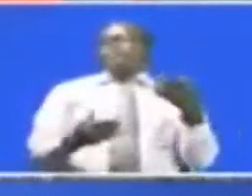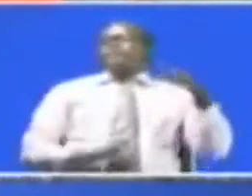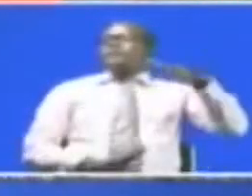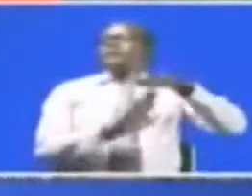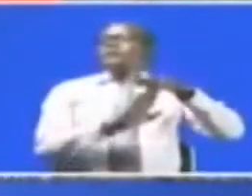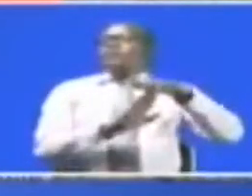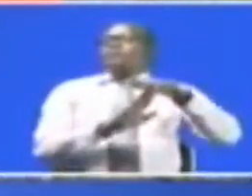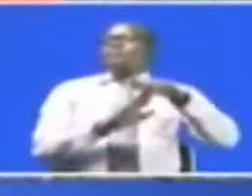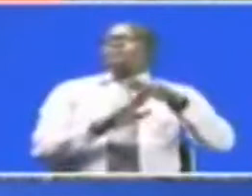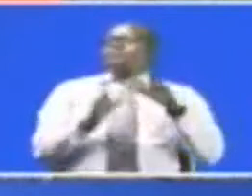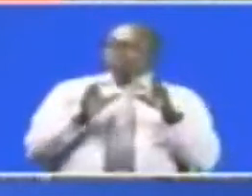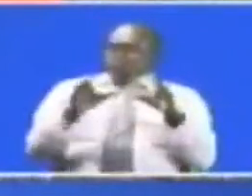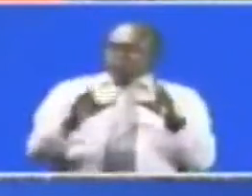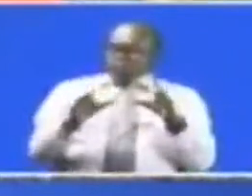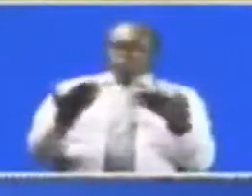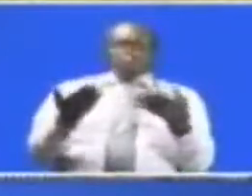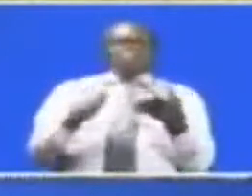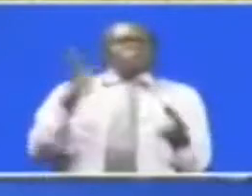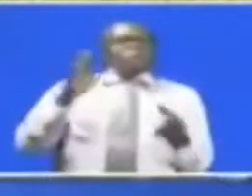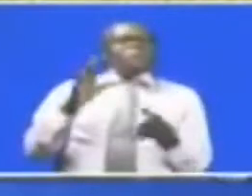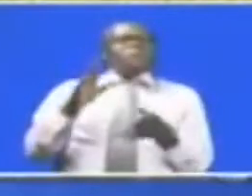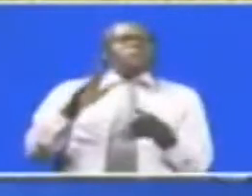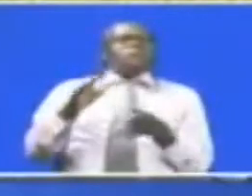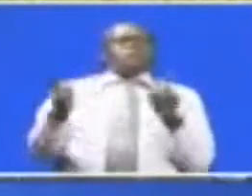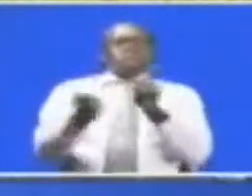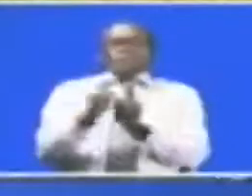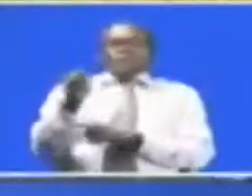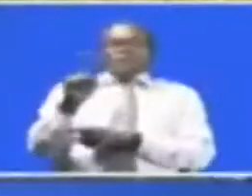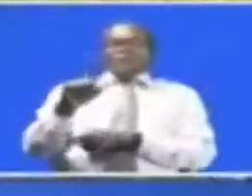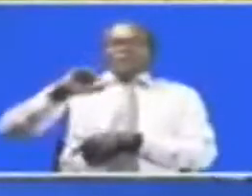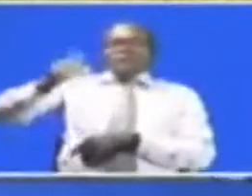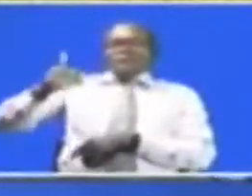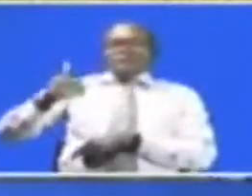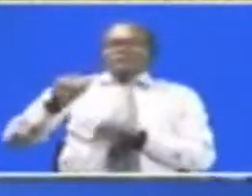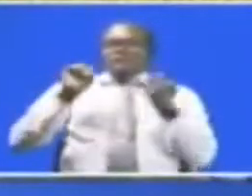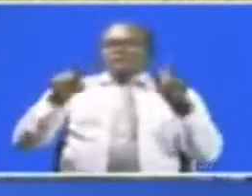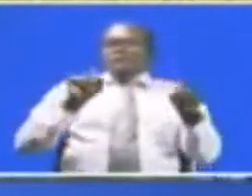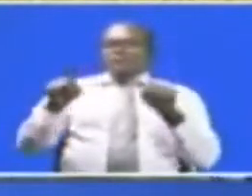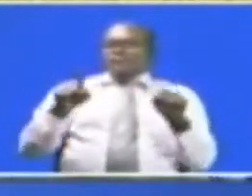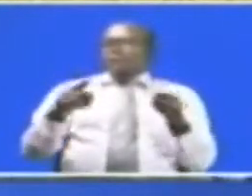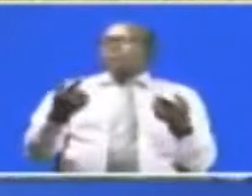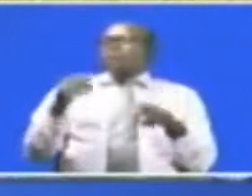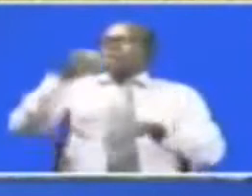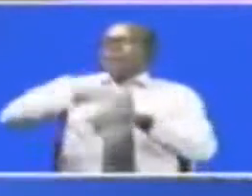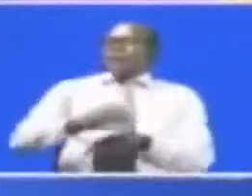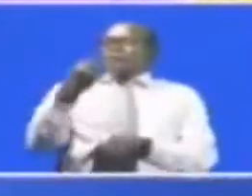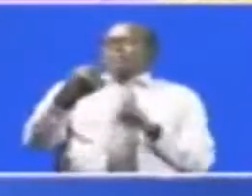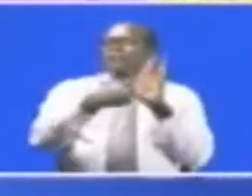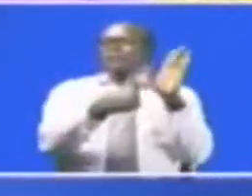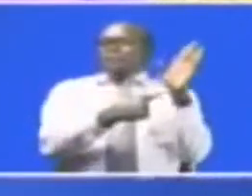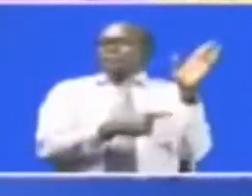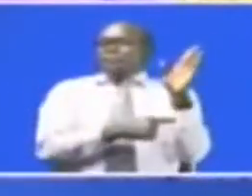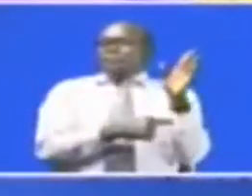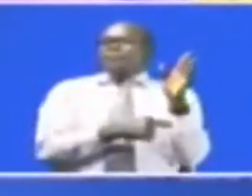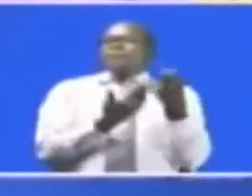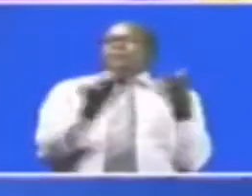Kasarani-based side is seeking to pile pressure on the league leaders as they take on Nairobi City Stars, and a win will see them cut the lead to 3 points.